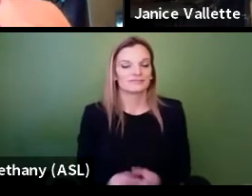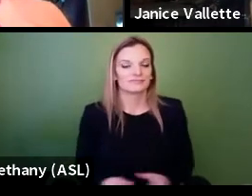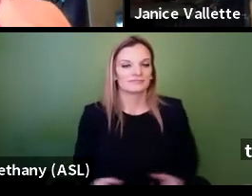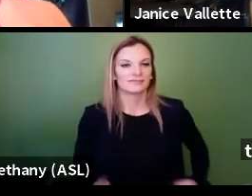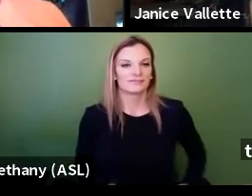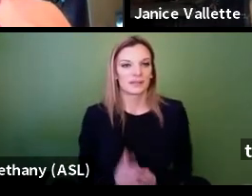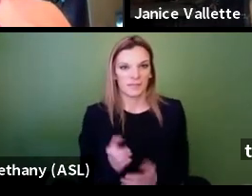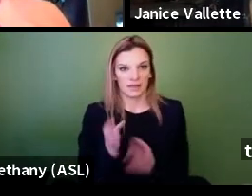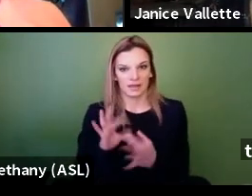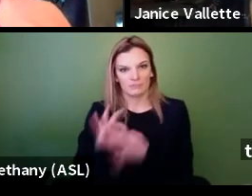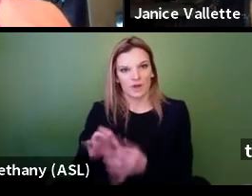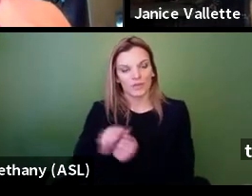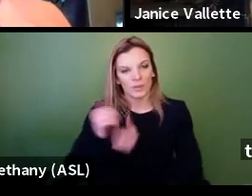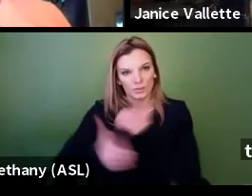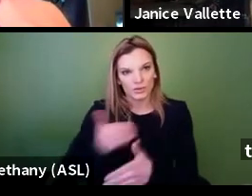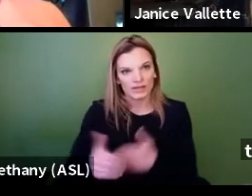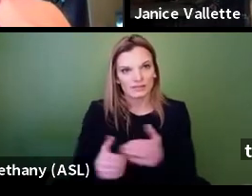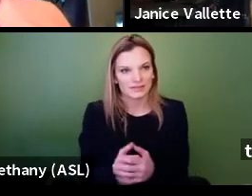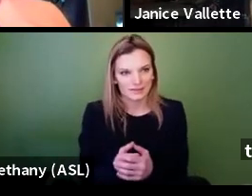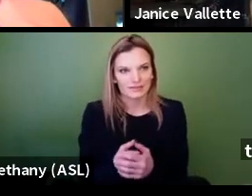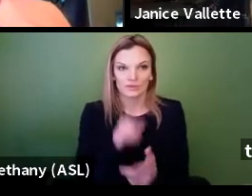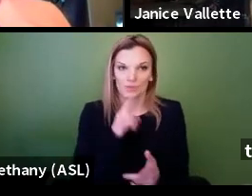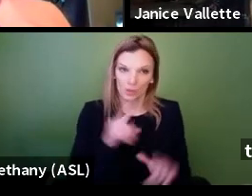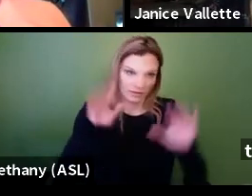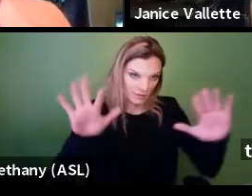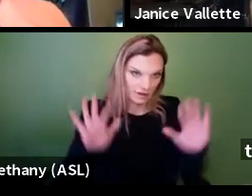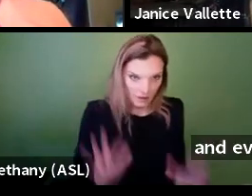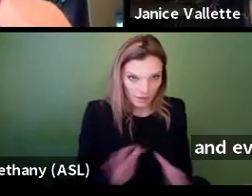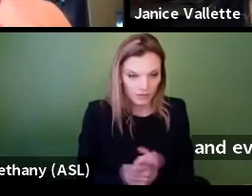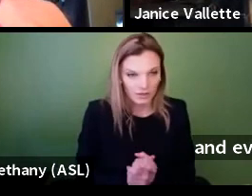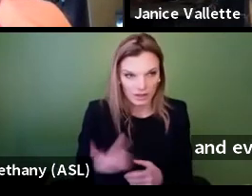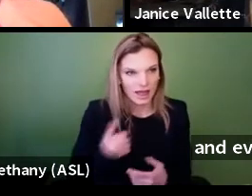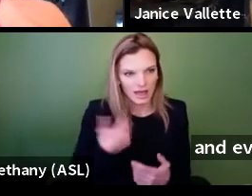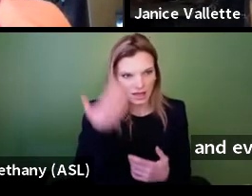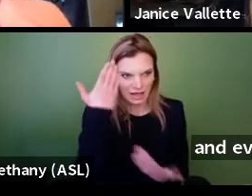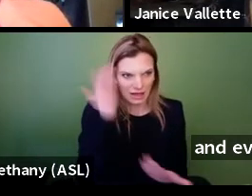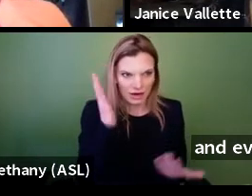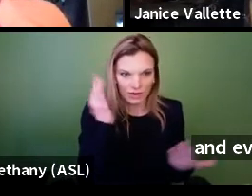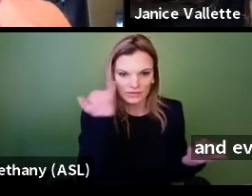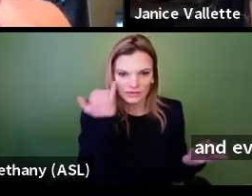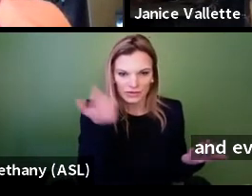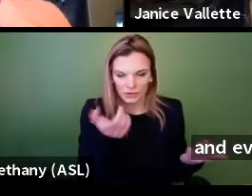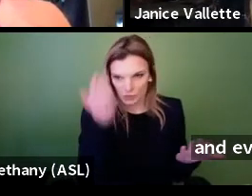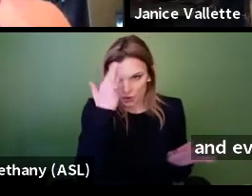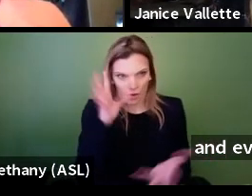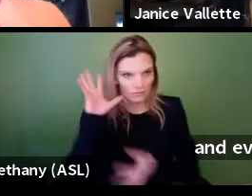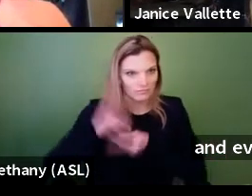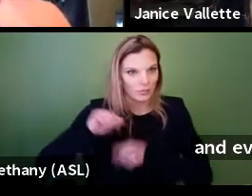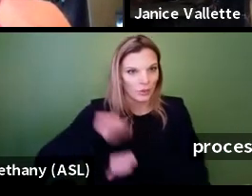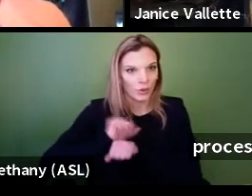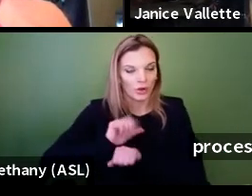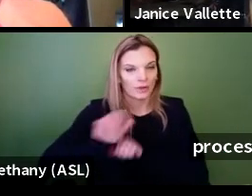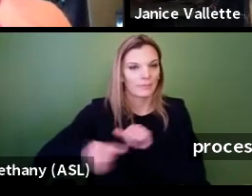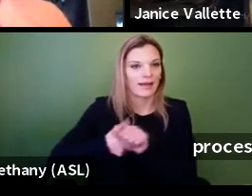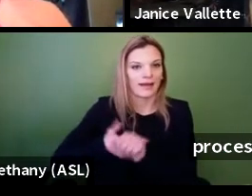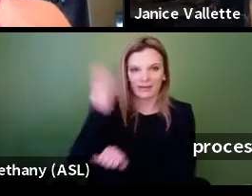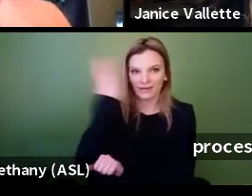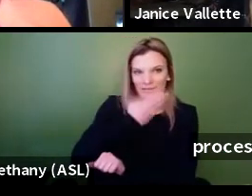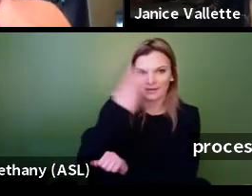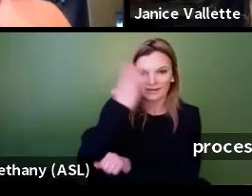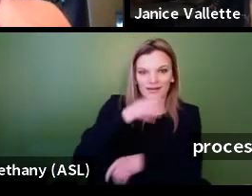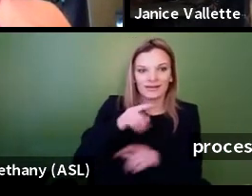be a part of the process is just phenomenal. I don't know if we know all the work that goes in behind the scenes, but just even